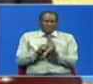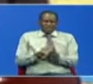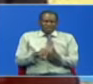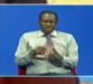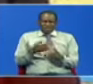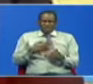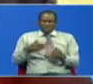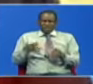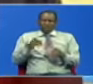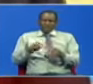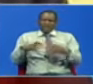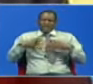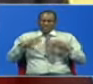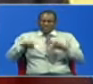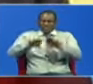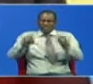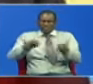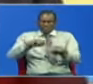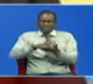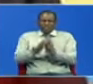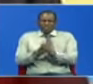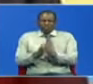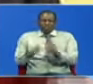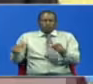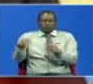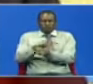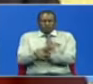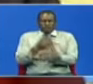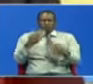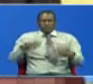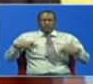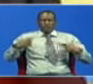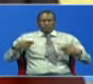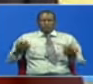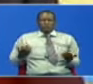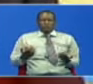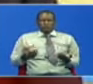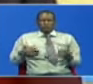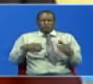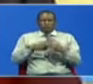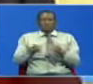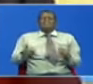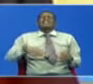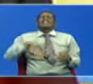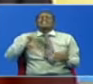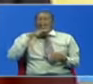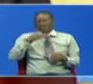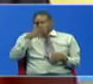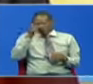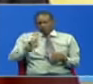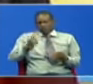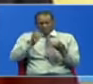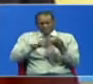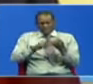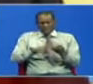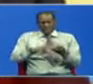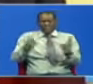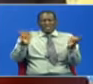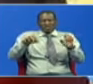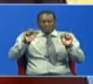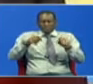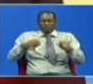systems become overwhelmed. Then you will find that people will begin to die because, one, they cannot get into a